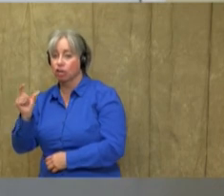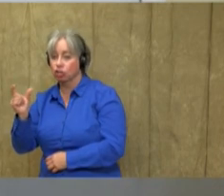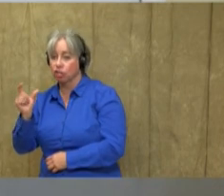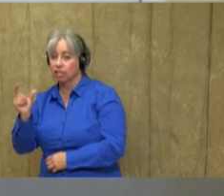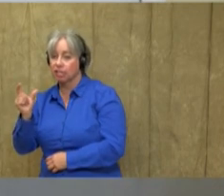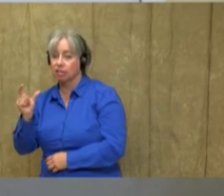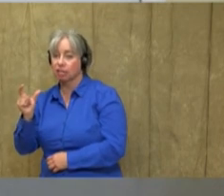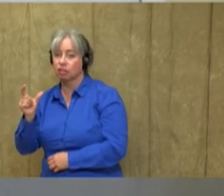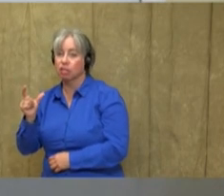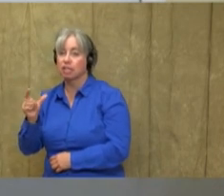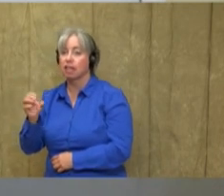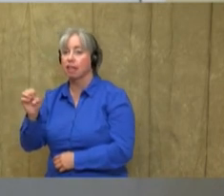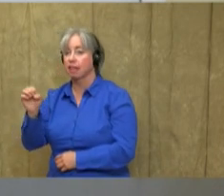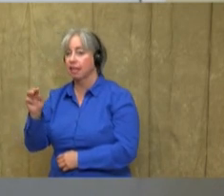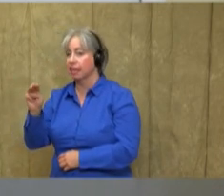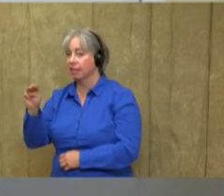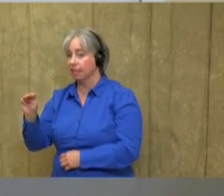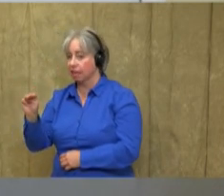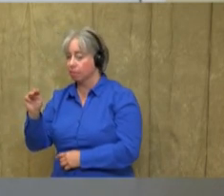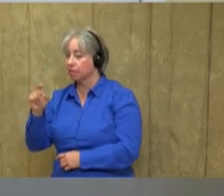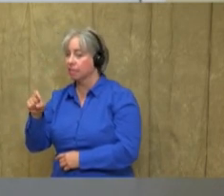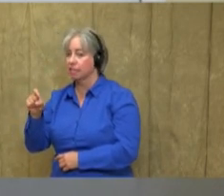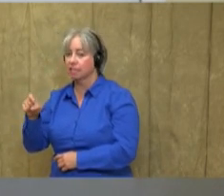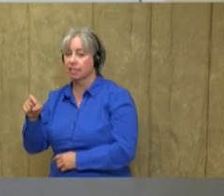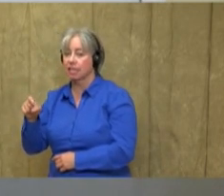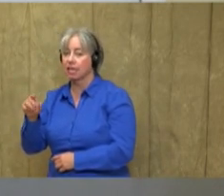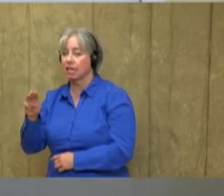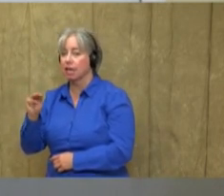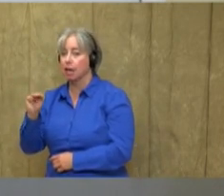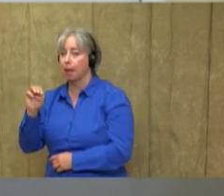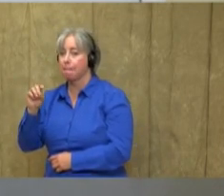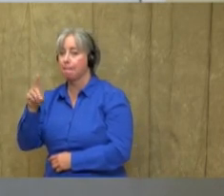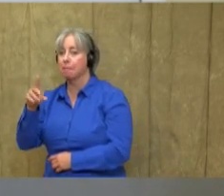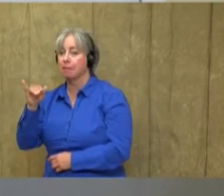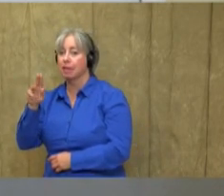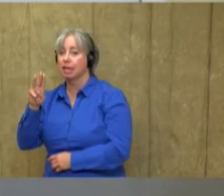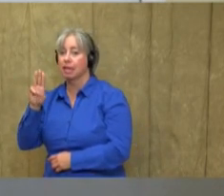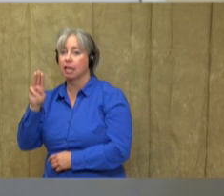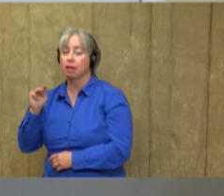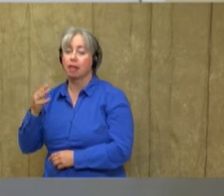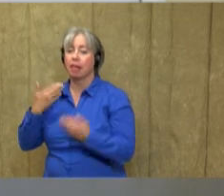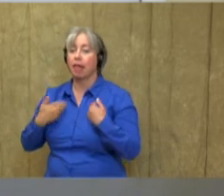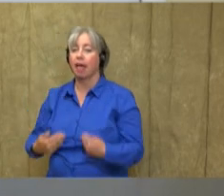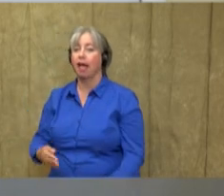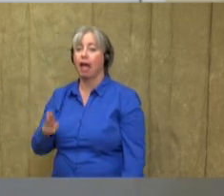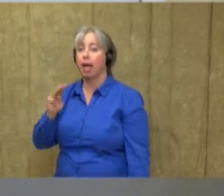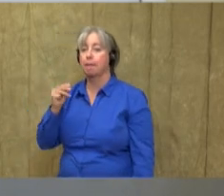that electromagnetic energy doesn't need a medium in order to pass through. So, I'm